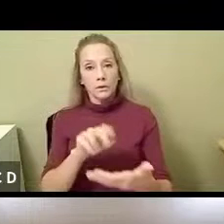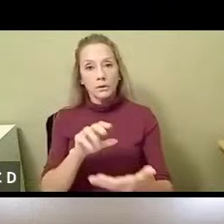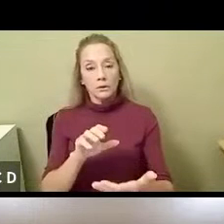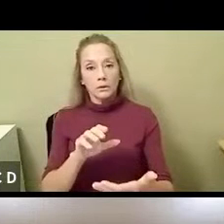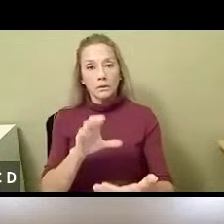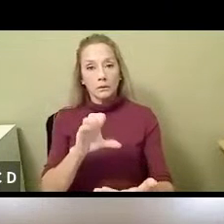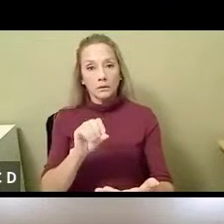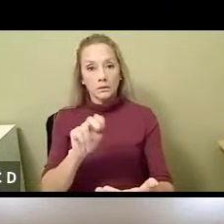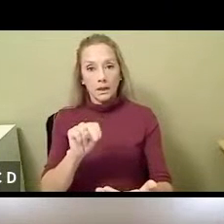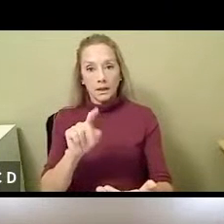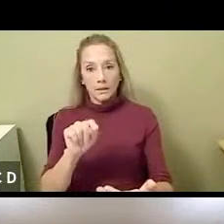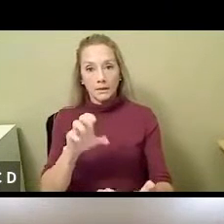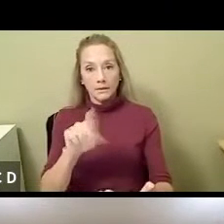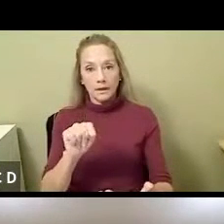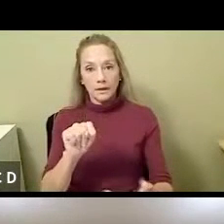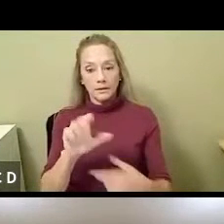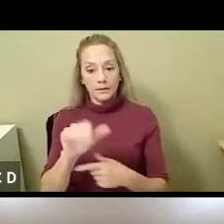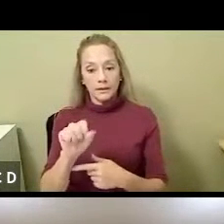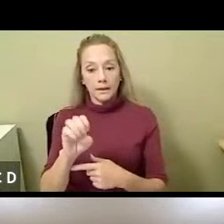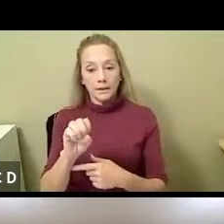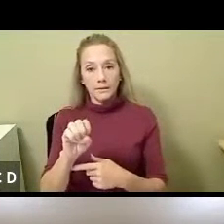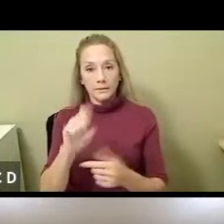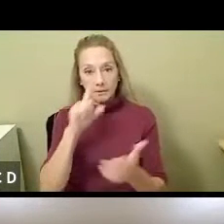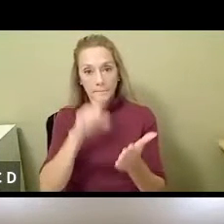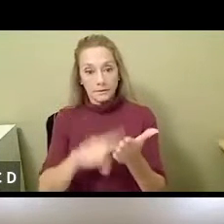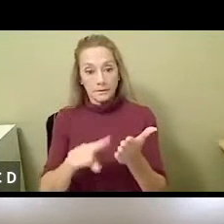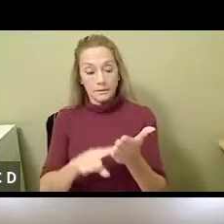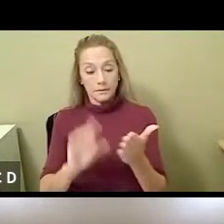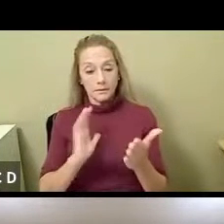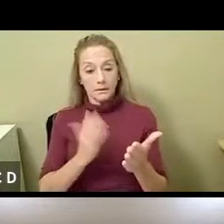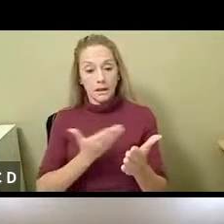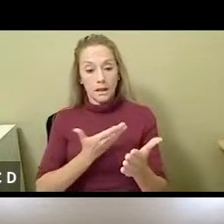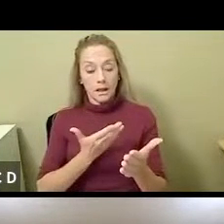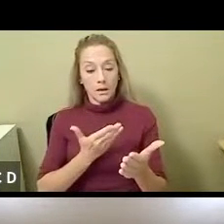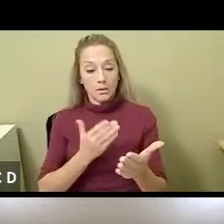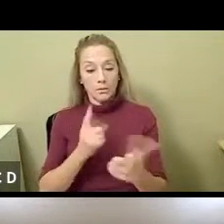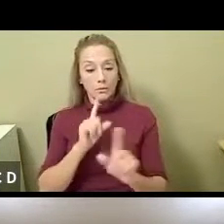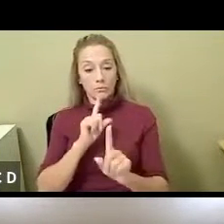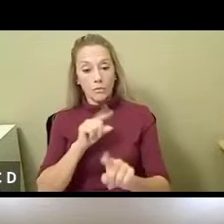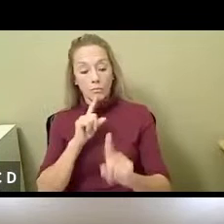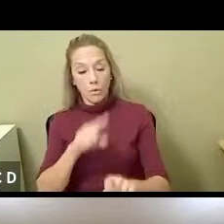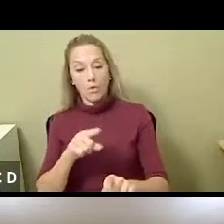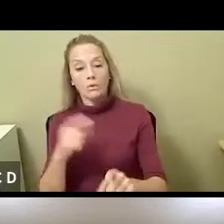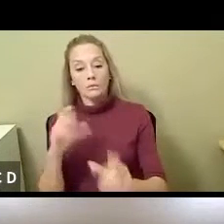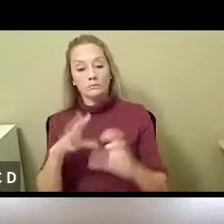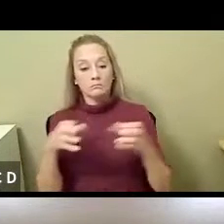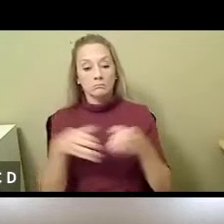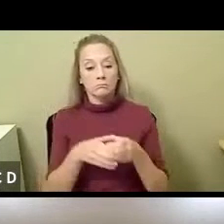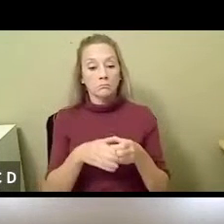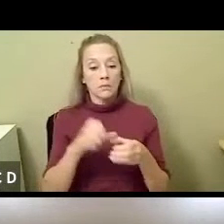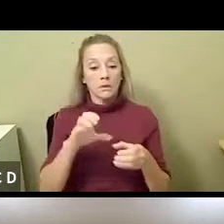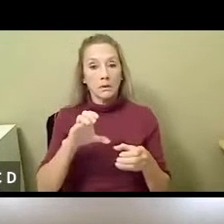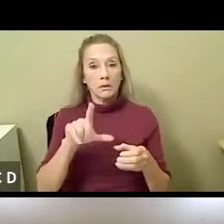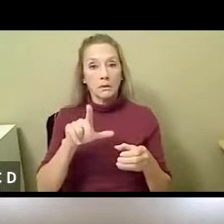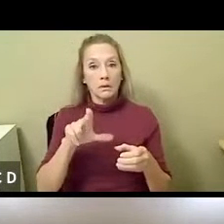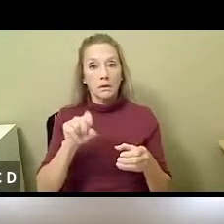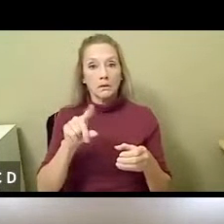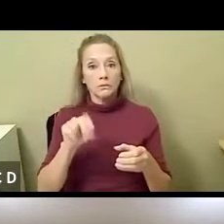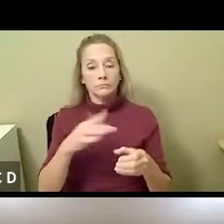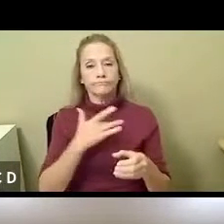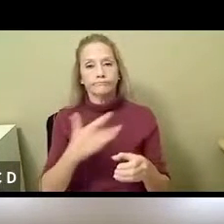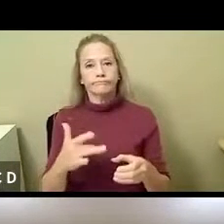investigations, our reports mostly are in the clusters that we have are around